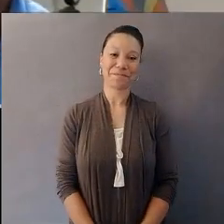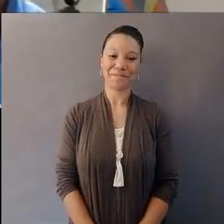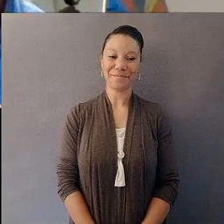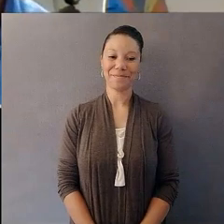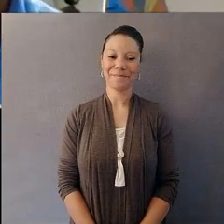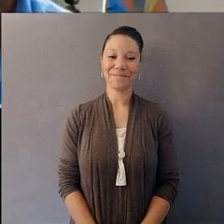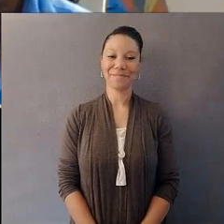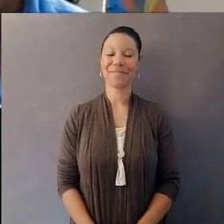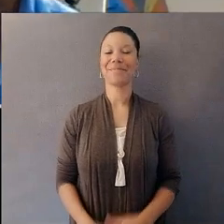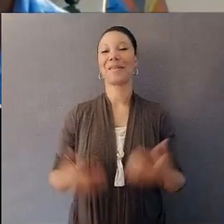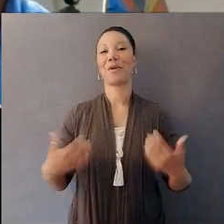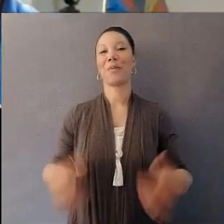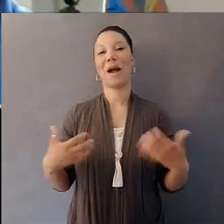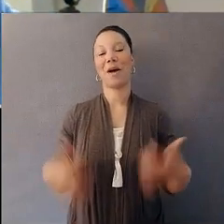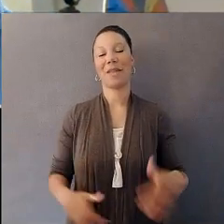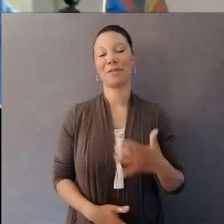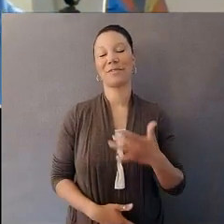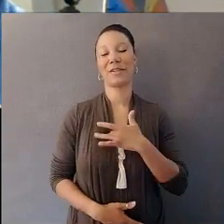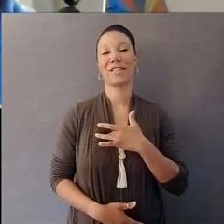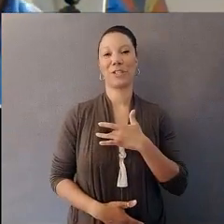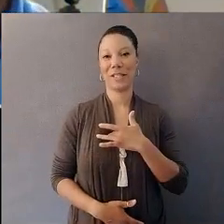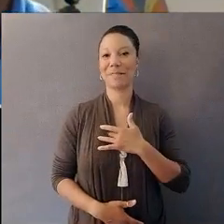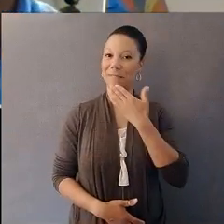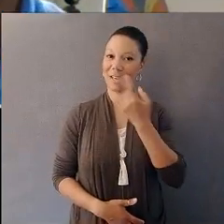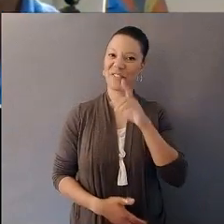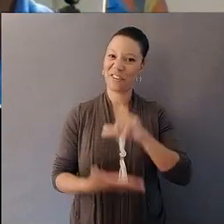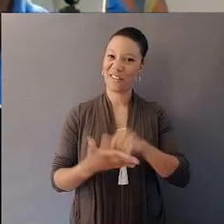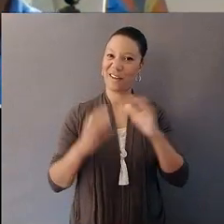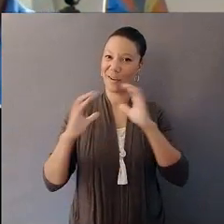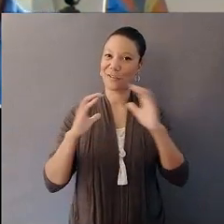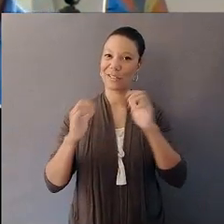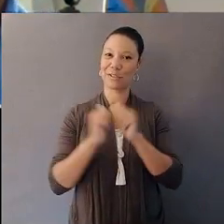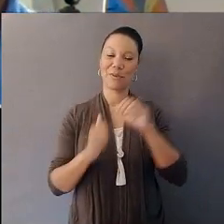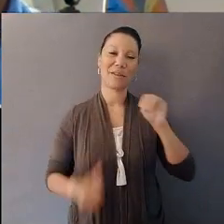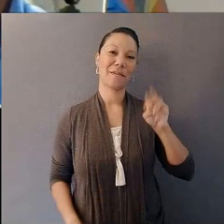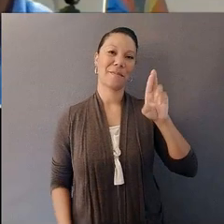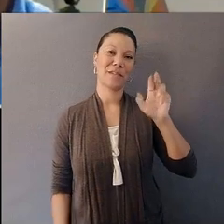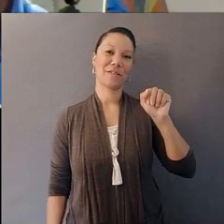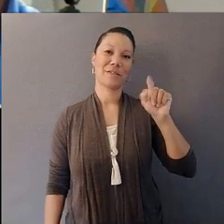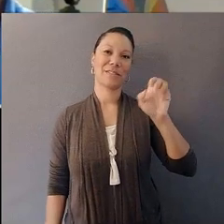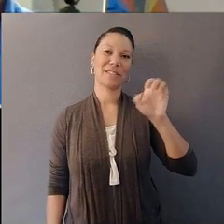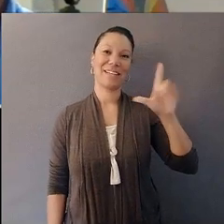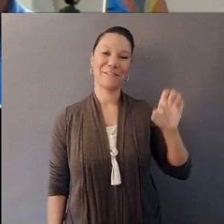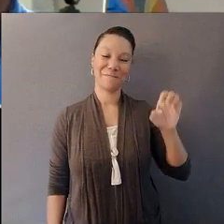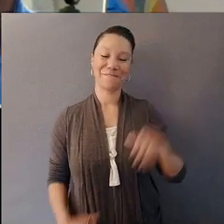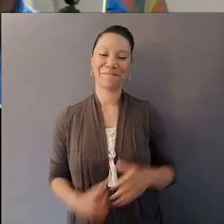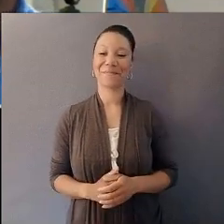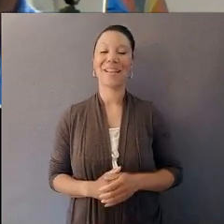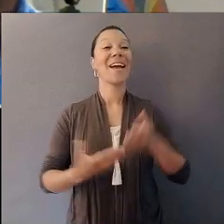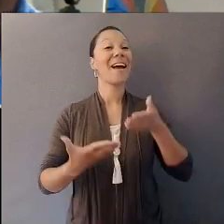Wow, that was very touching. Thank you for having that conversation with Mr. Steele. Absolutely. All right, everybody.